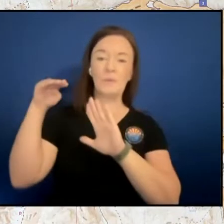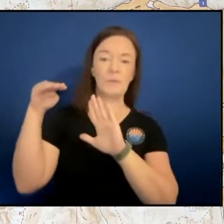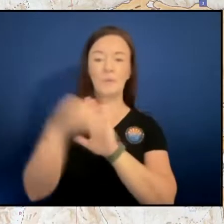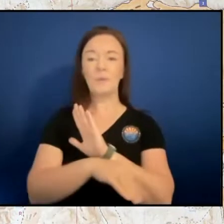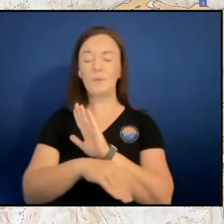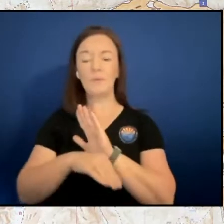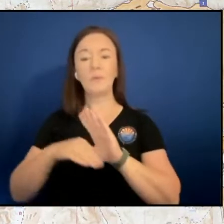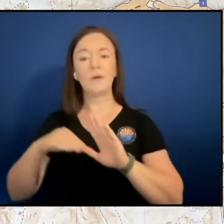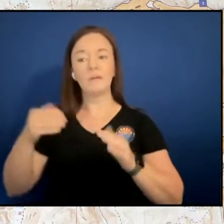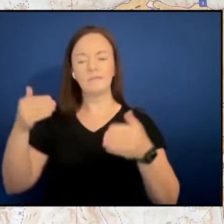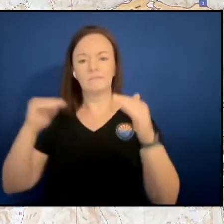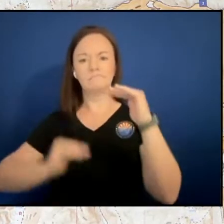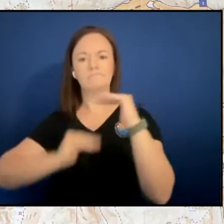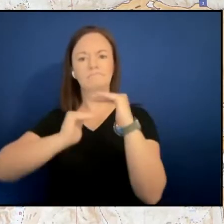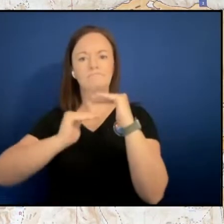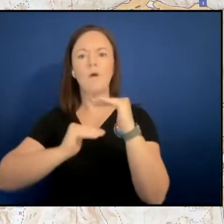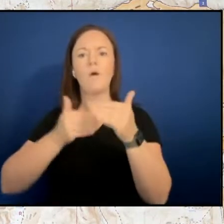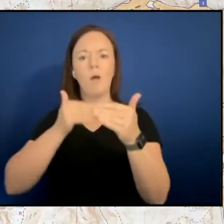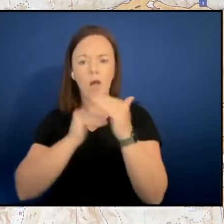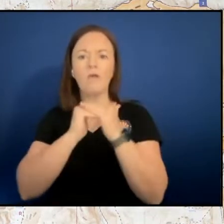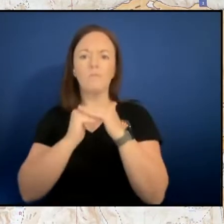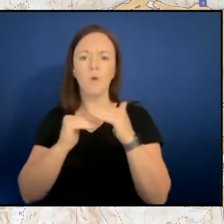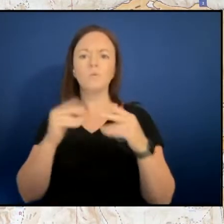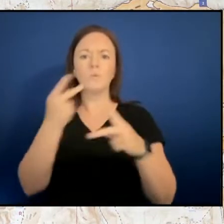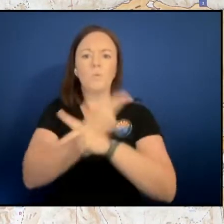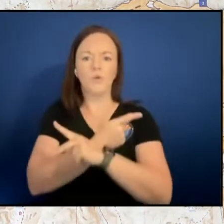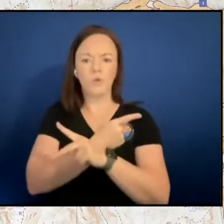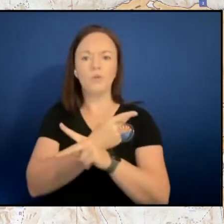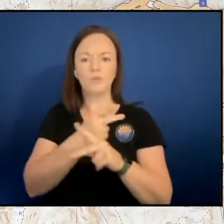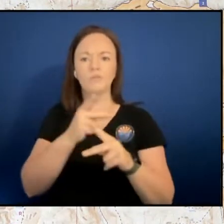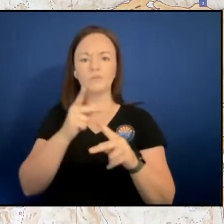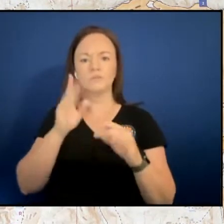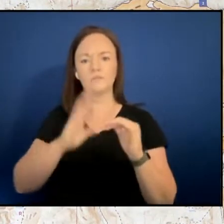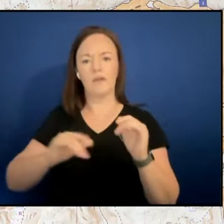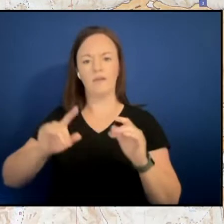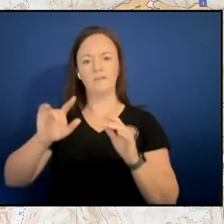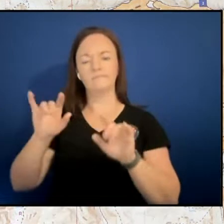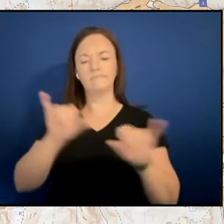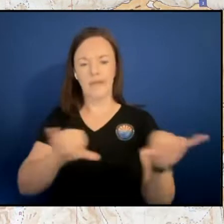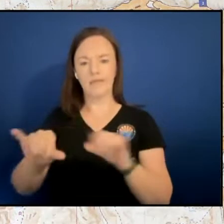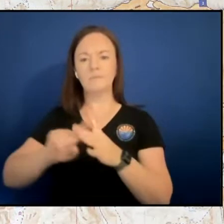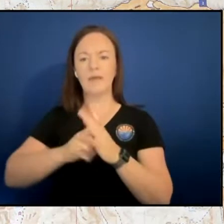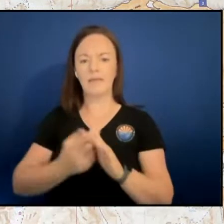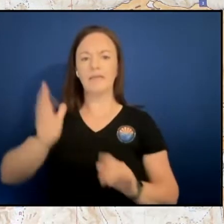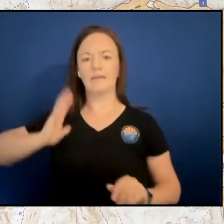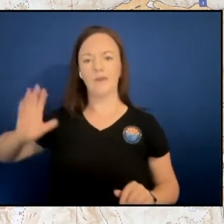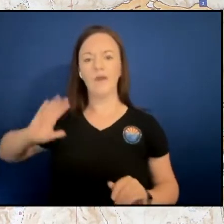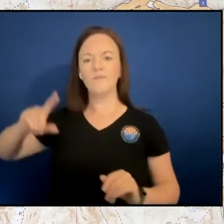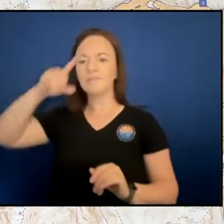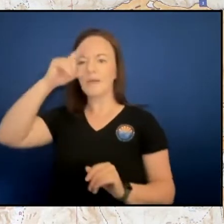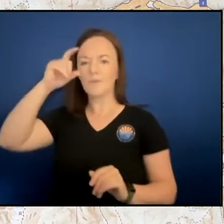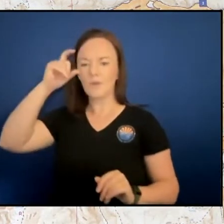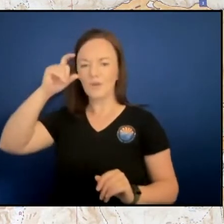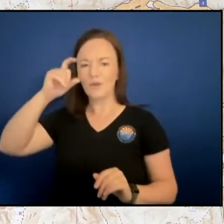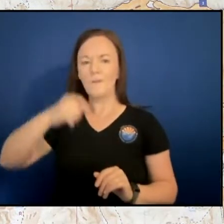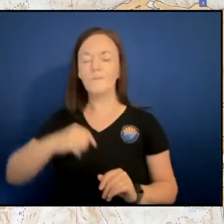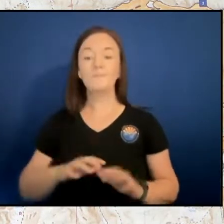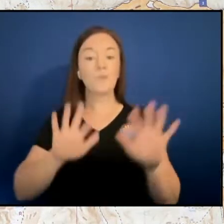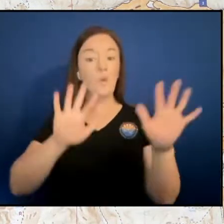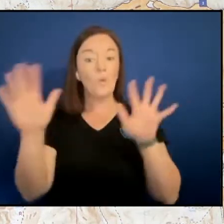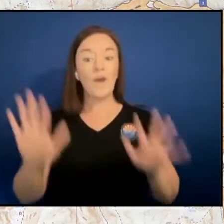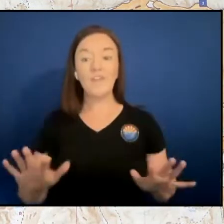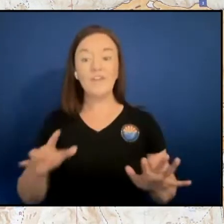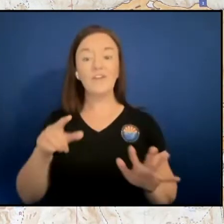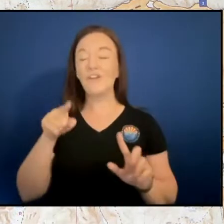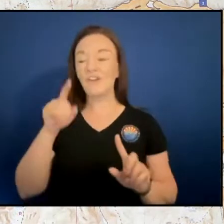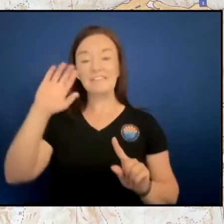experienced during the year, during that period before the actual onset of the monsoons. I love what the weather's saying. That doesn't look like that's